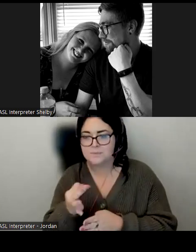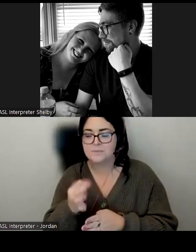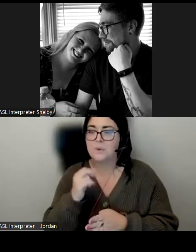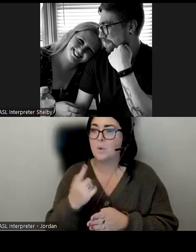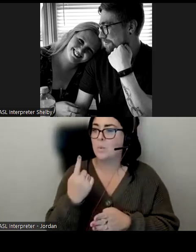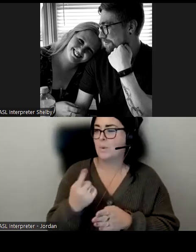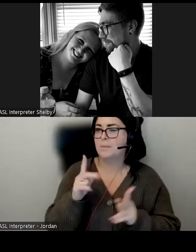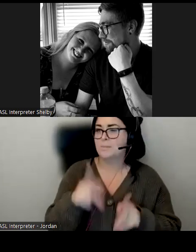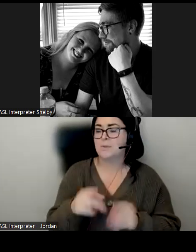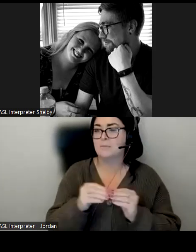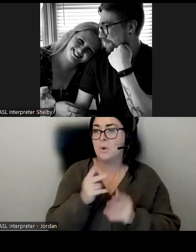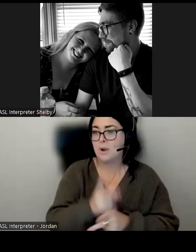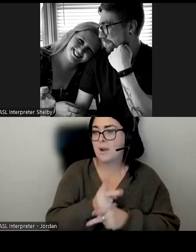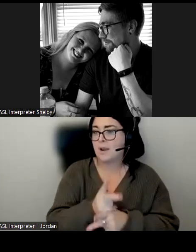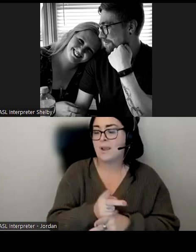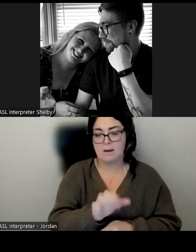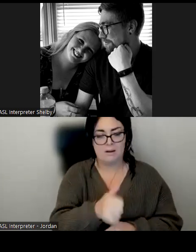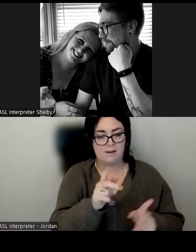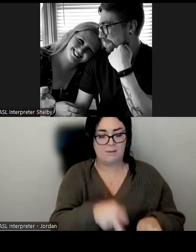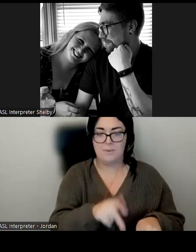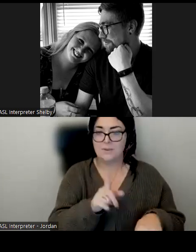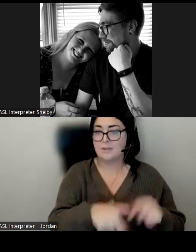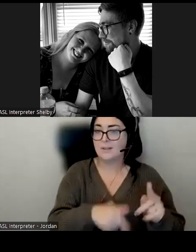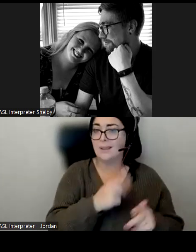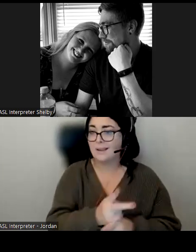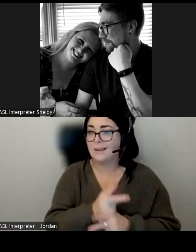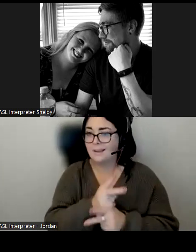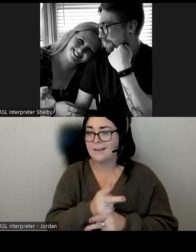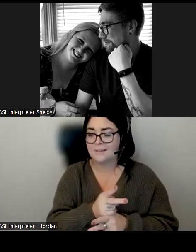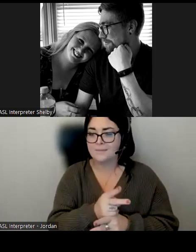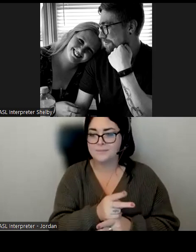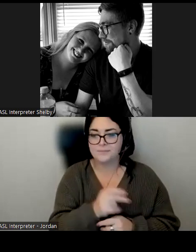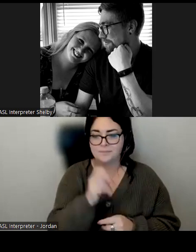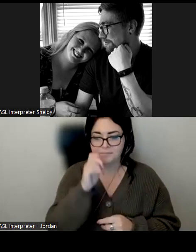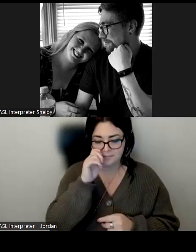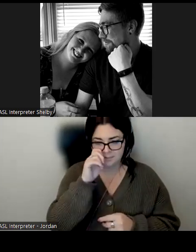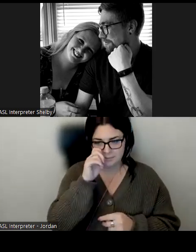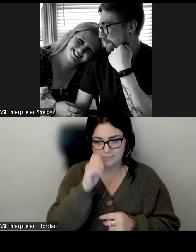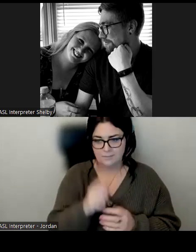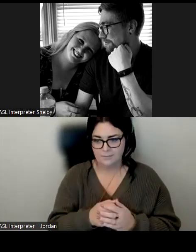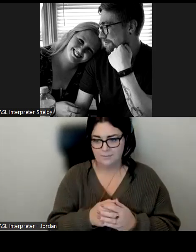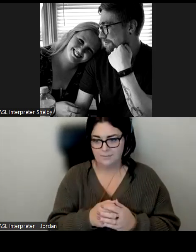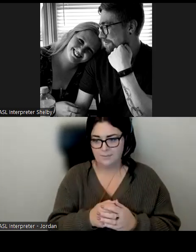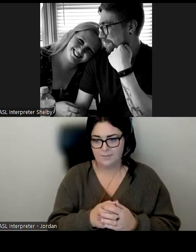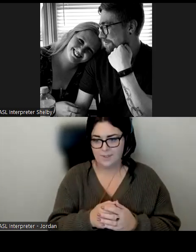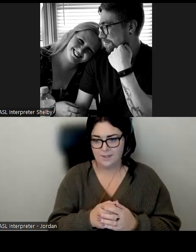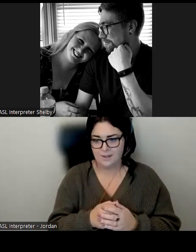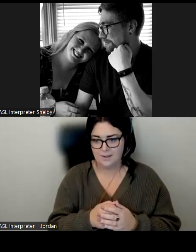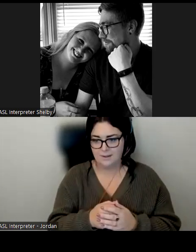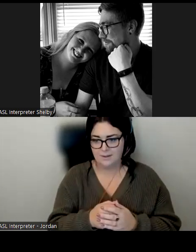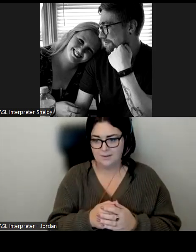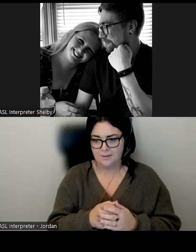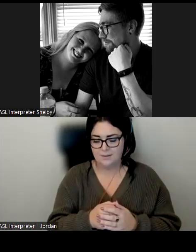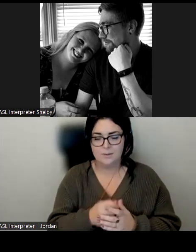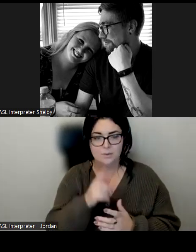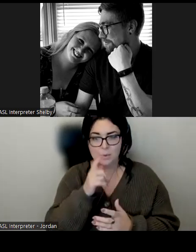caregiving and then the other is not able to do as much of the care. And so when the person who does a lot